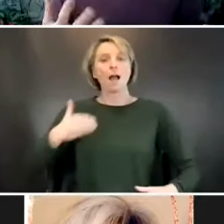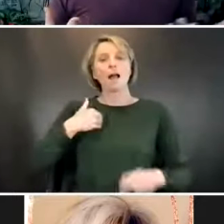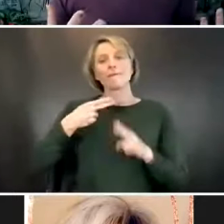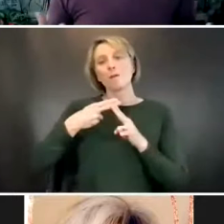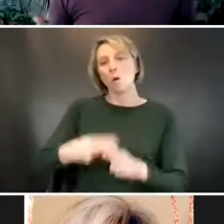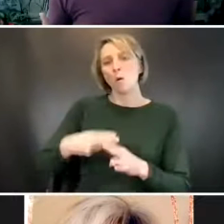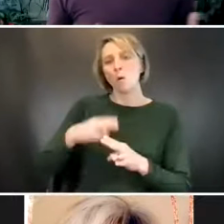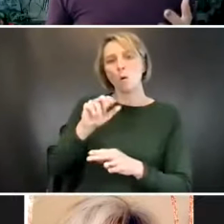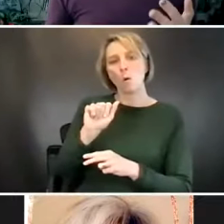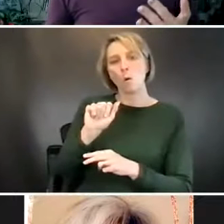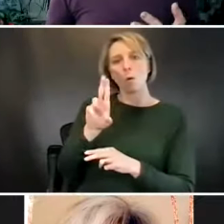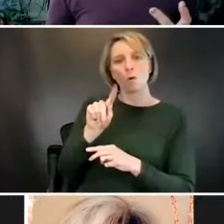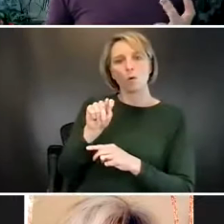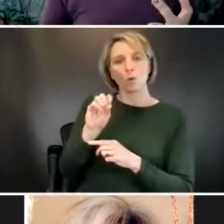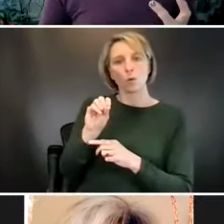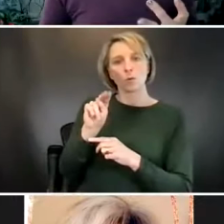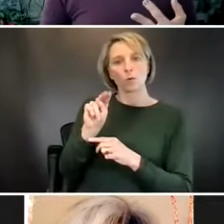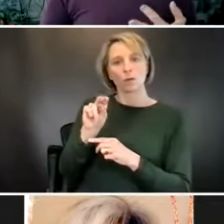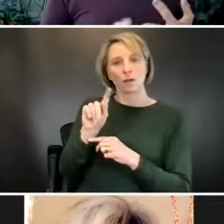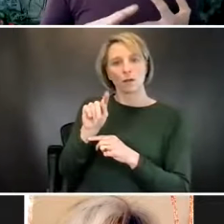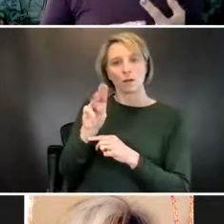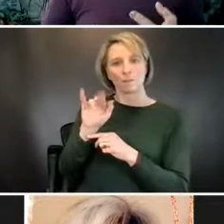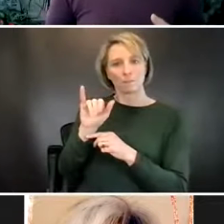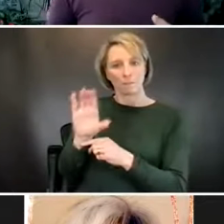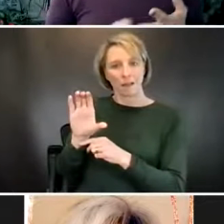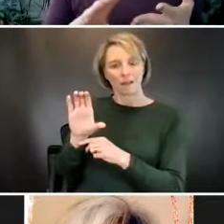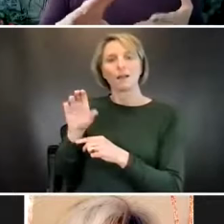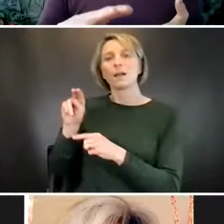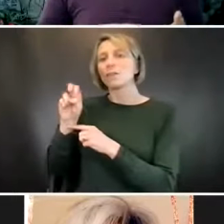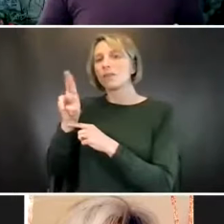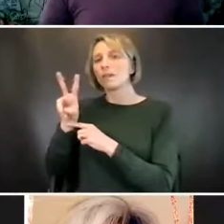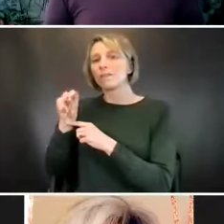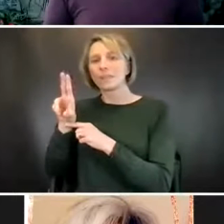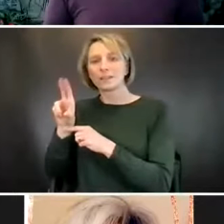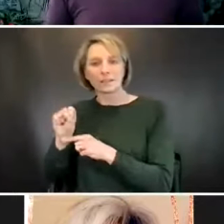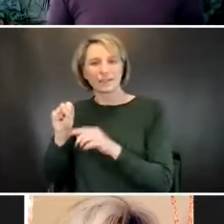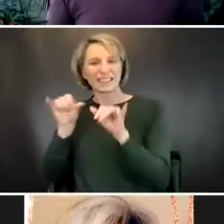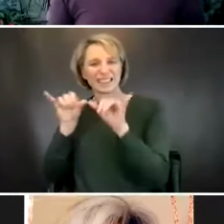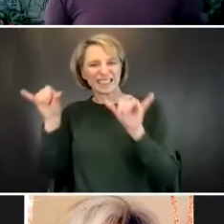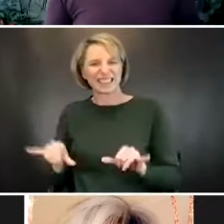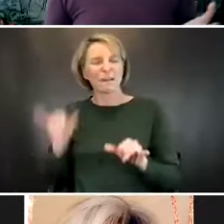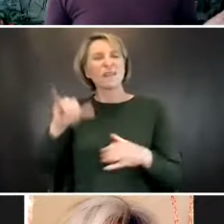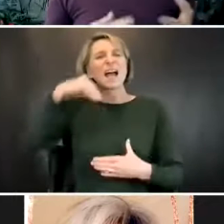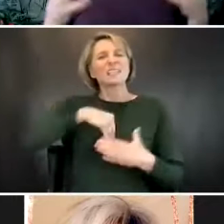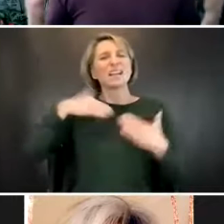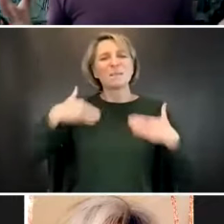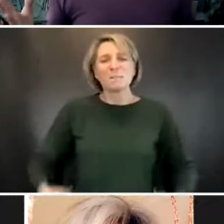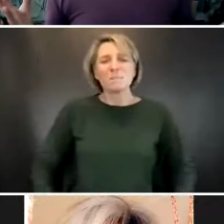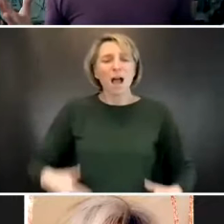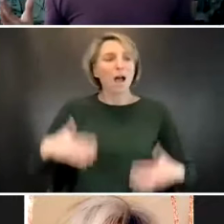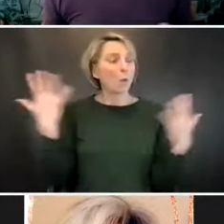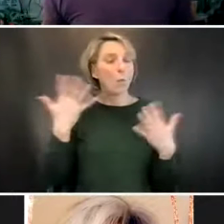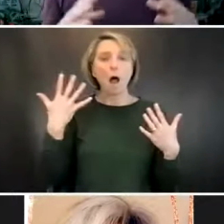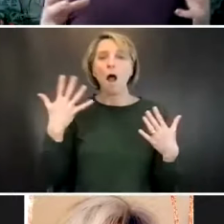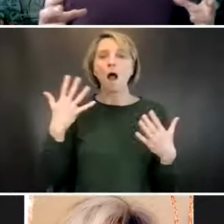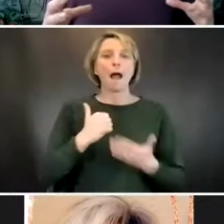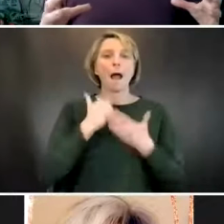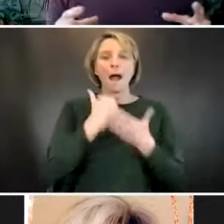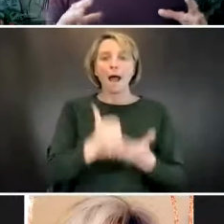basic systems of our body, our breathing, our circulation, our digestion, our ability to fight off infection.